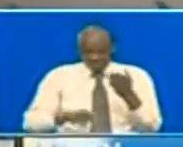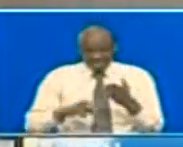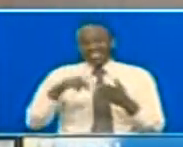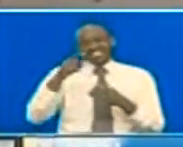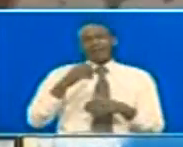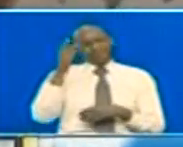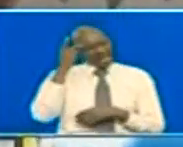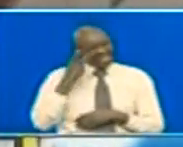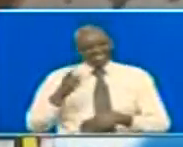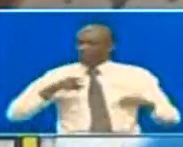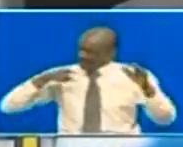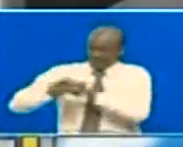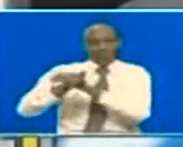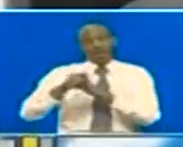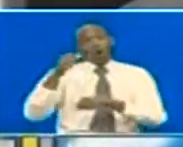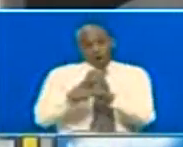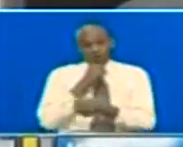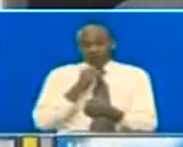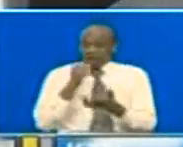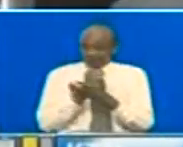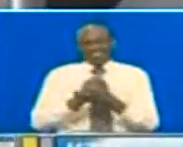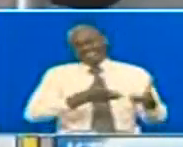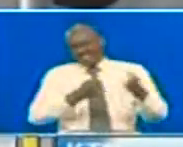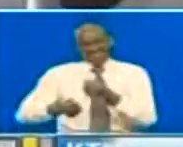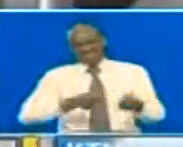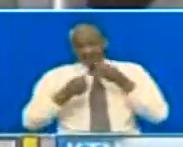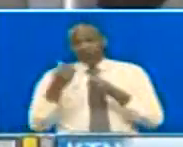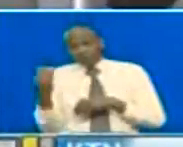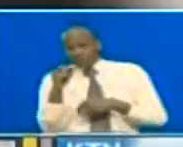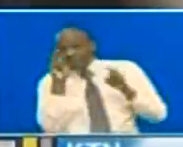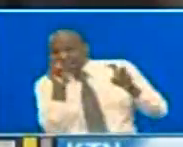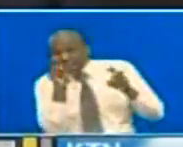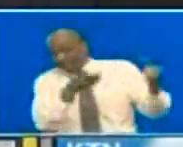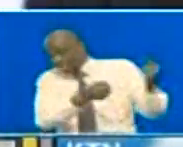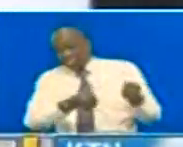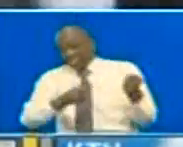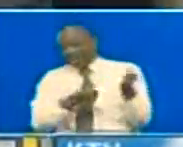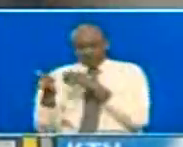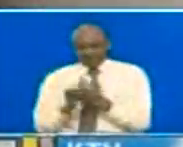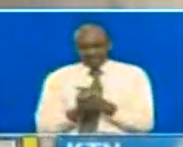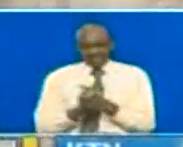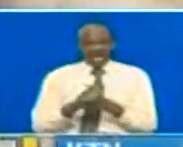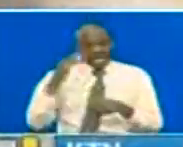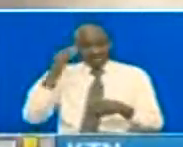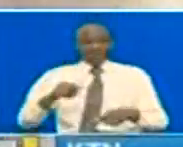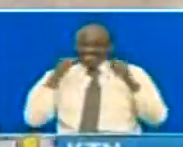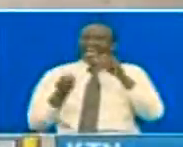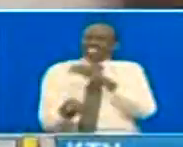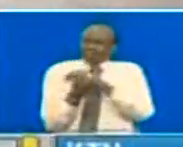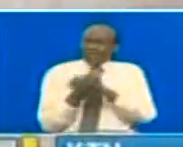But eventually, the agitated parents made their way inside and dragged him out in front of the gazing eyes of the pupils.